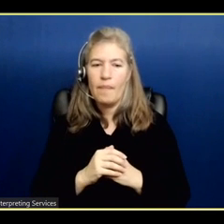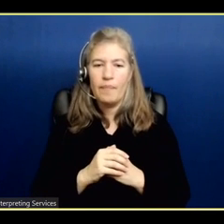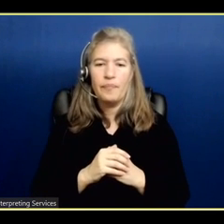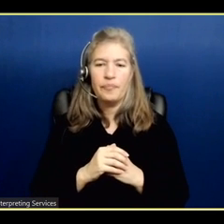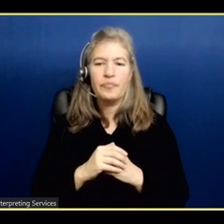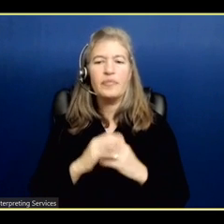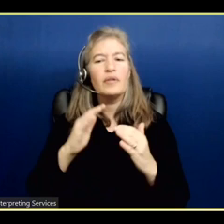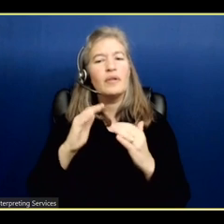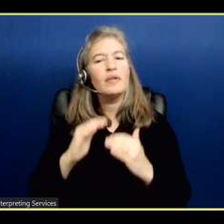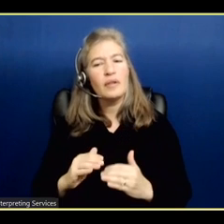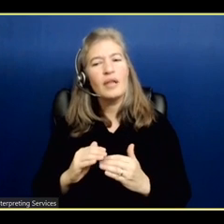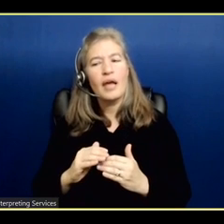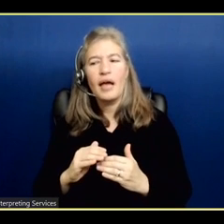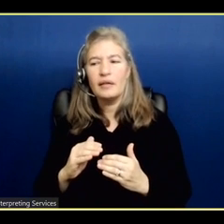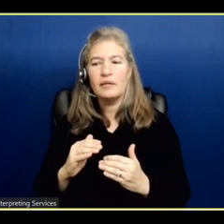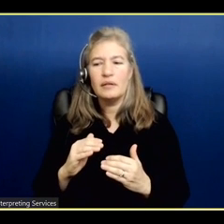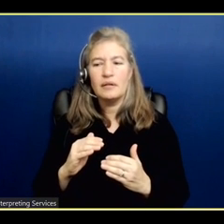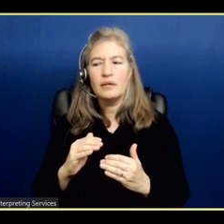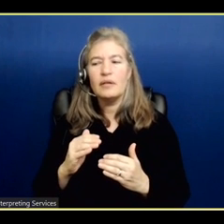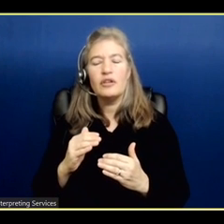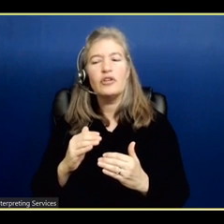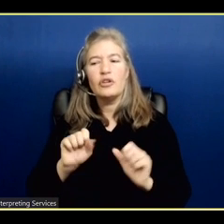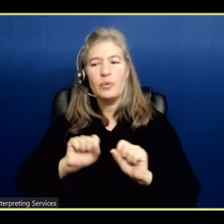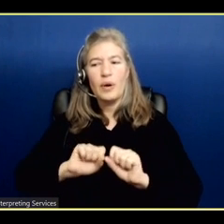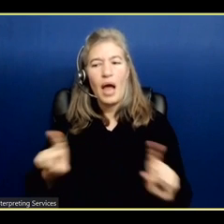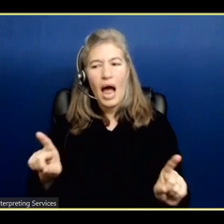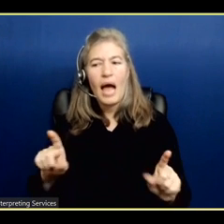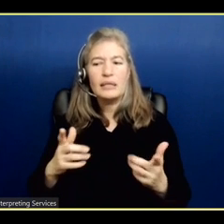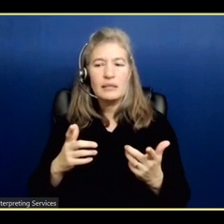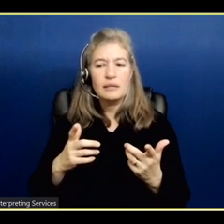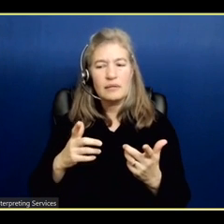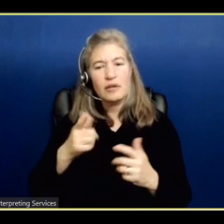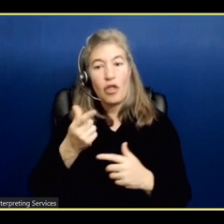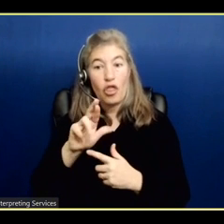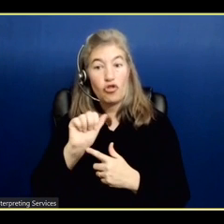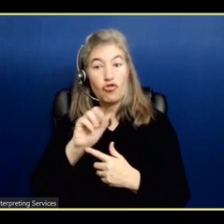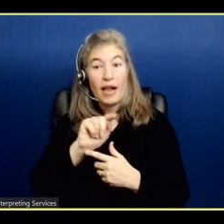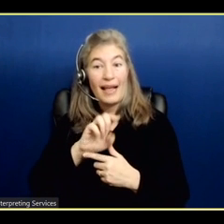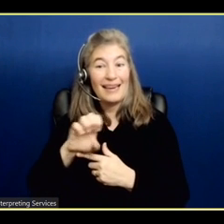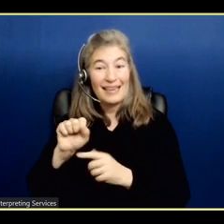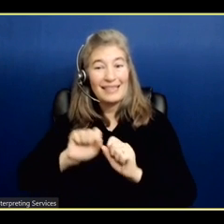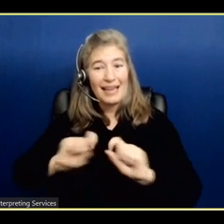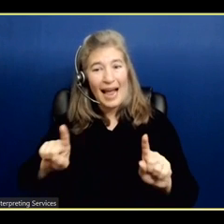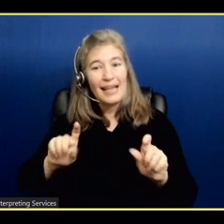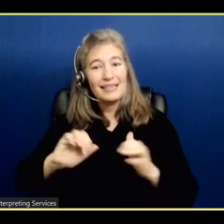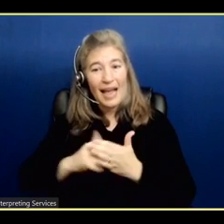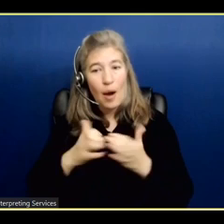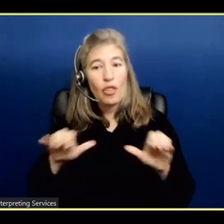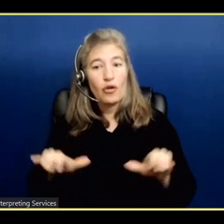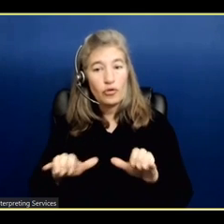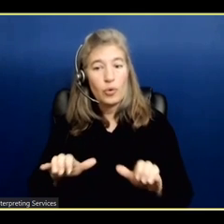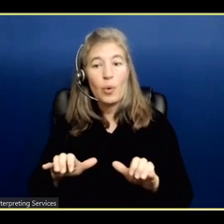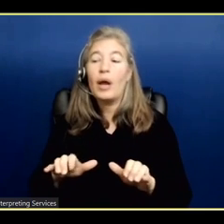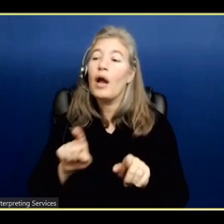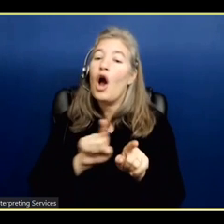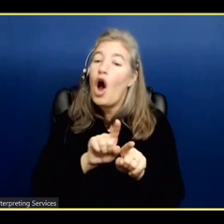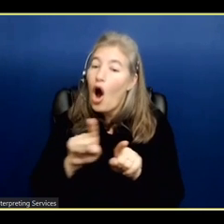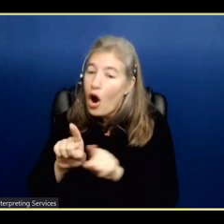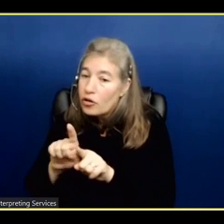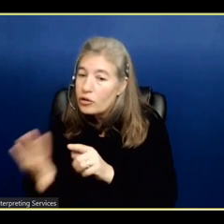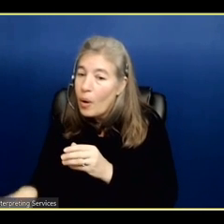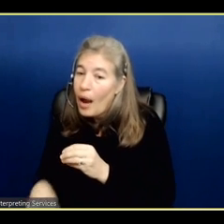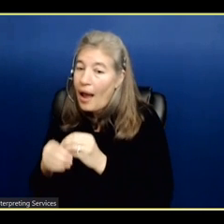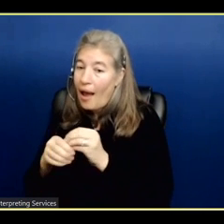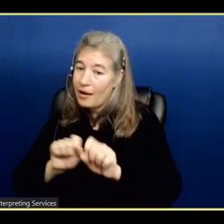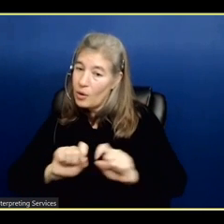country can direct you to community-based organizations and communities that you care most about. And remember that